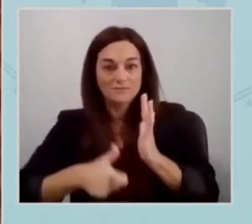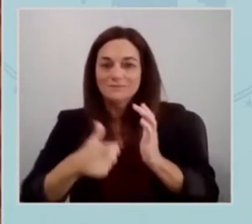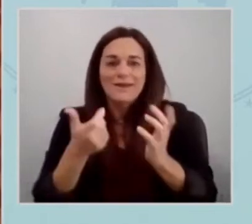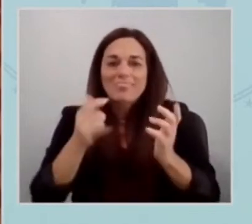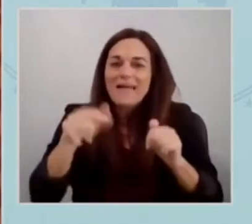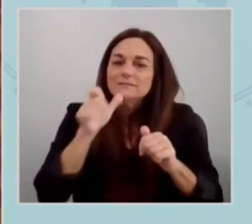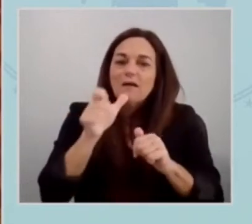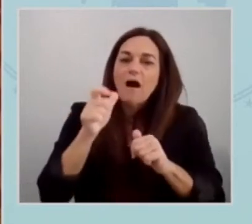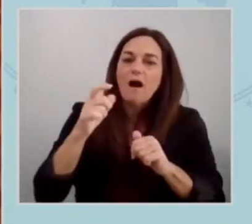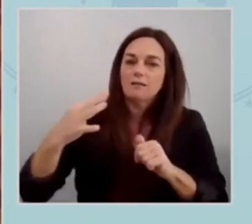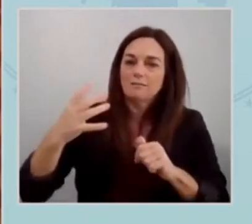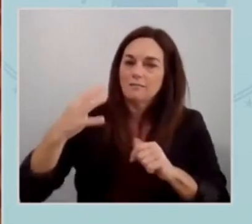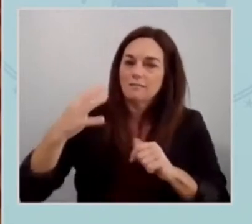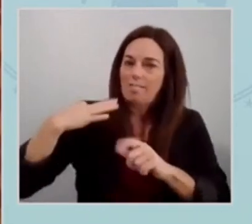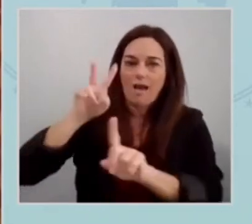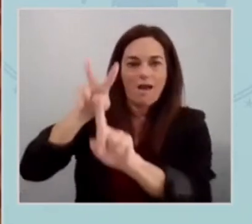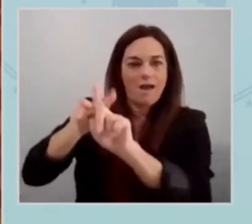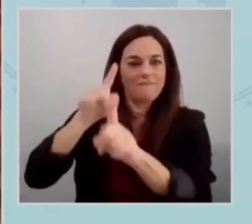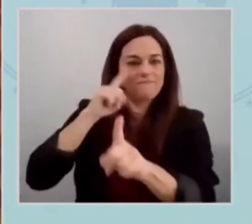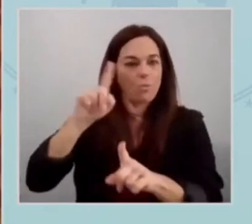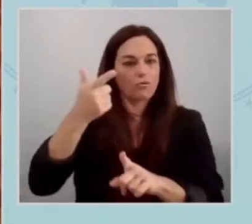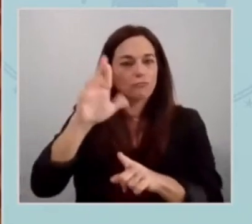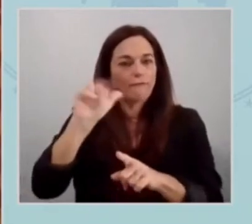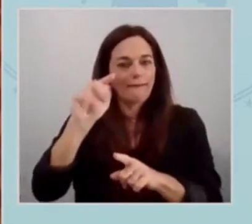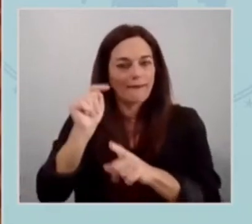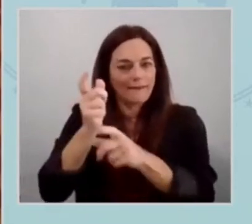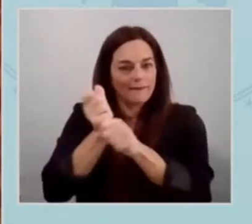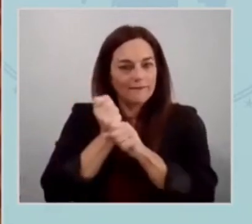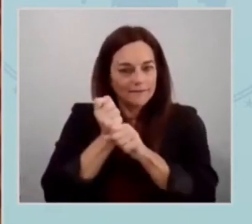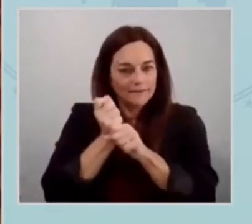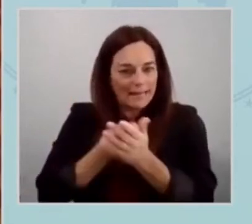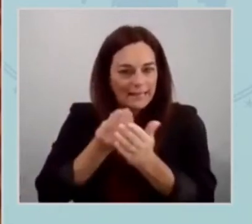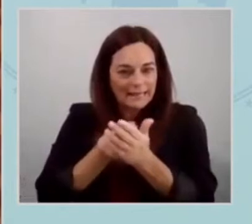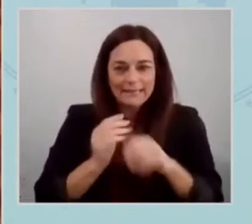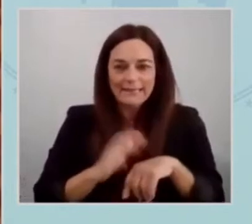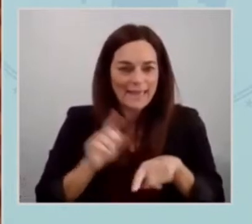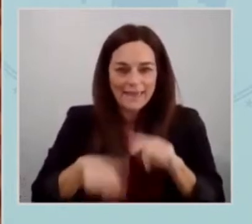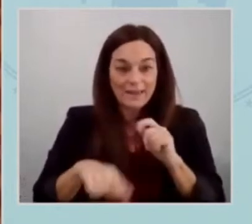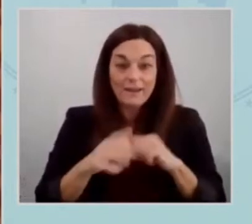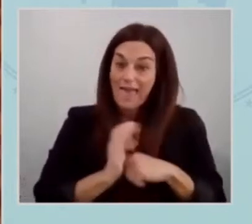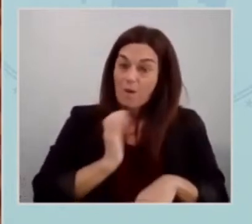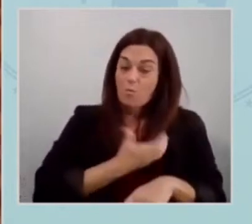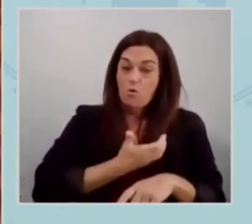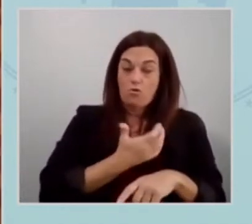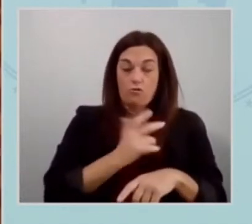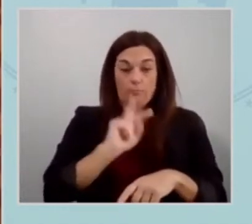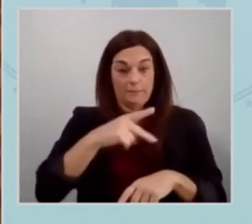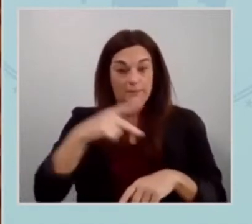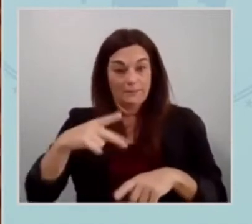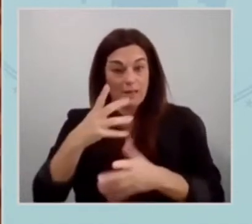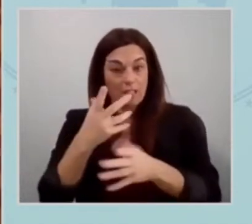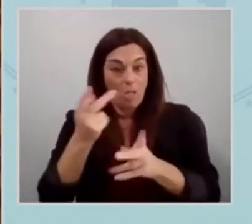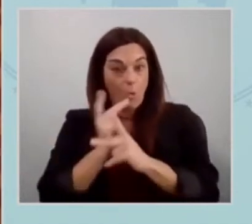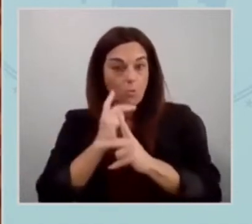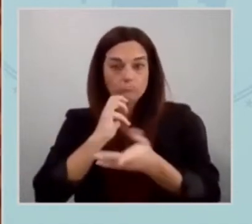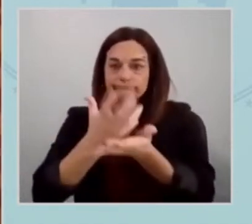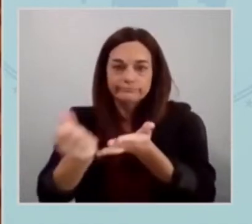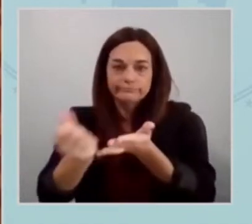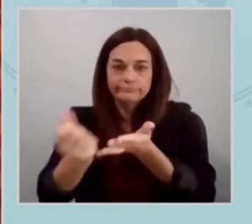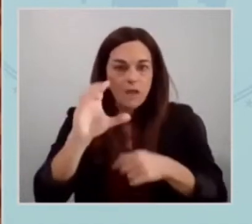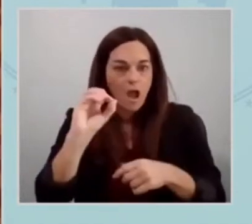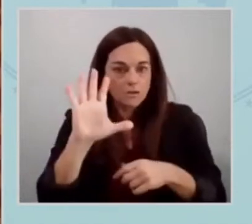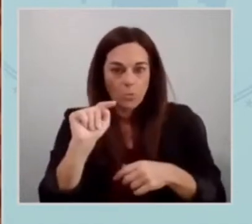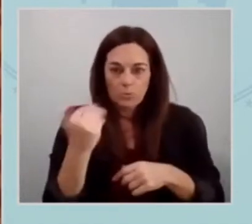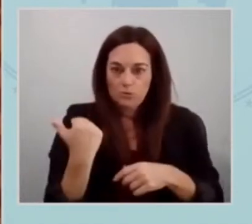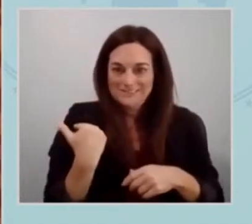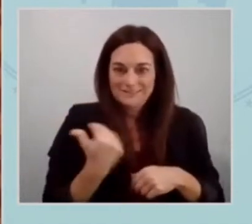beverage costs, and these are not eligible as grant expenses. Our company personally exhausted